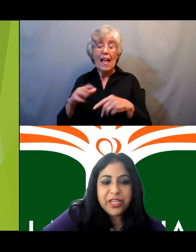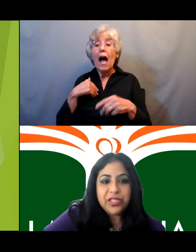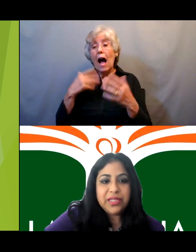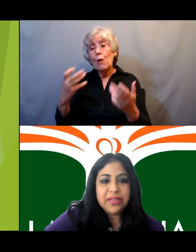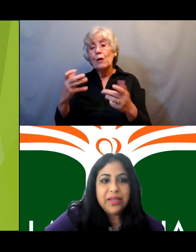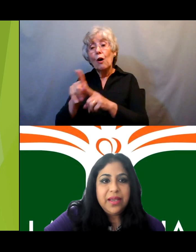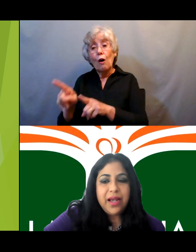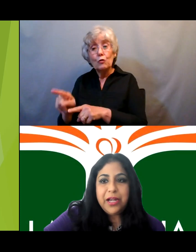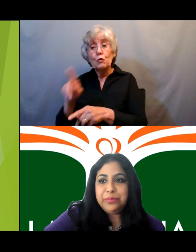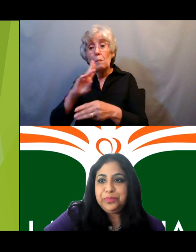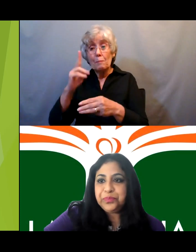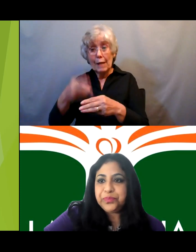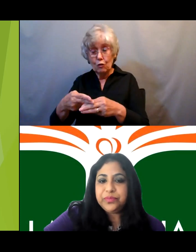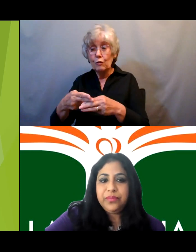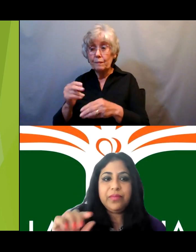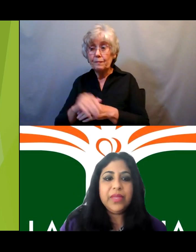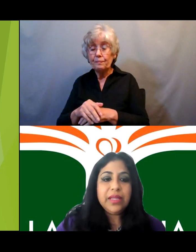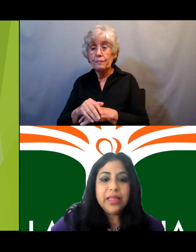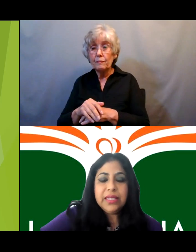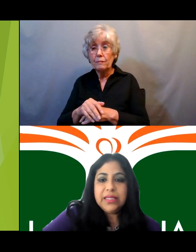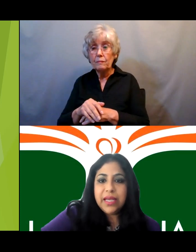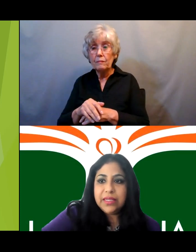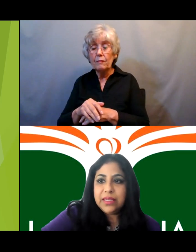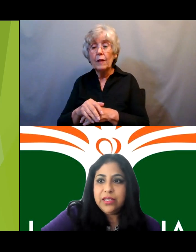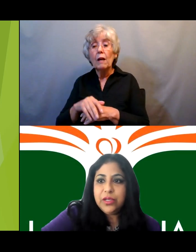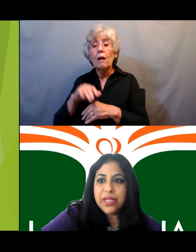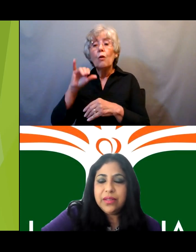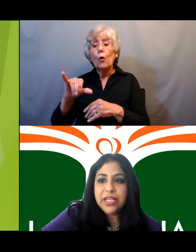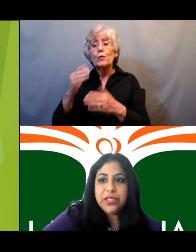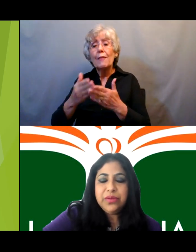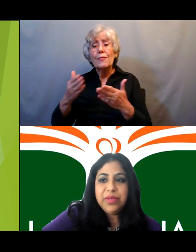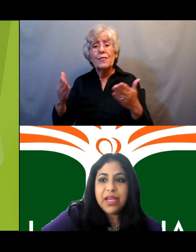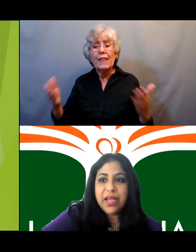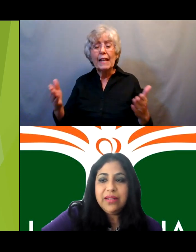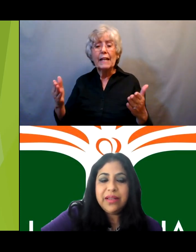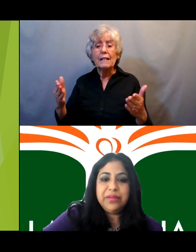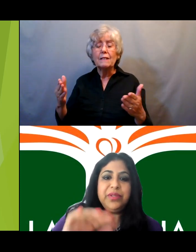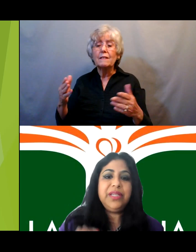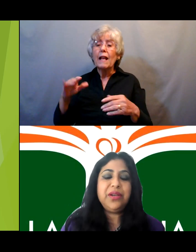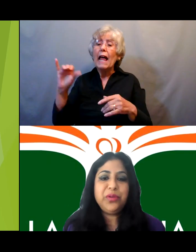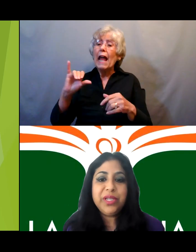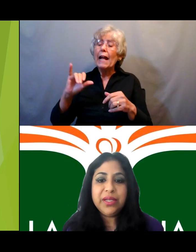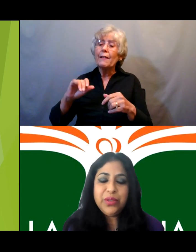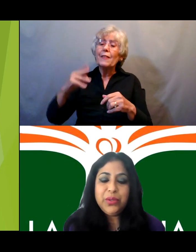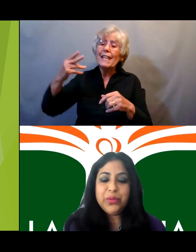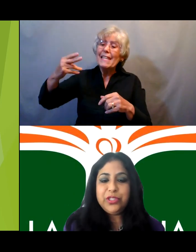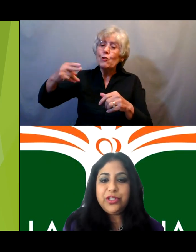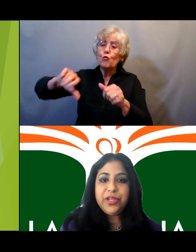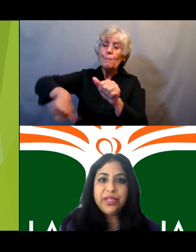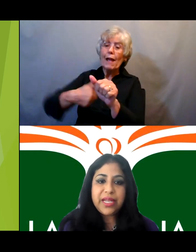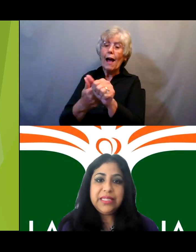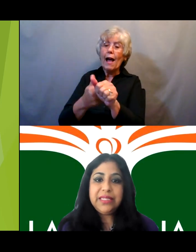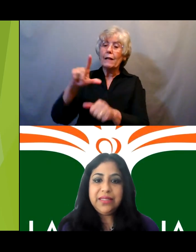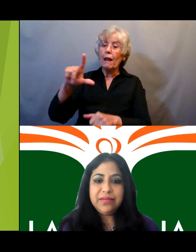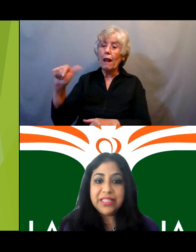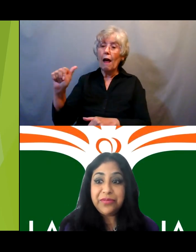also mention the things that, history behind La Familia. I mean, we started